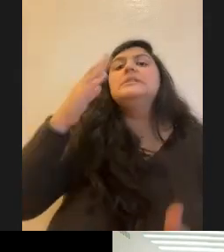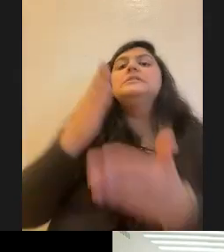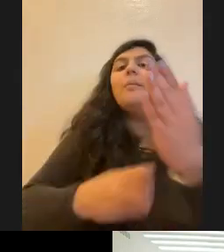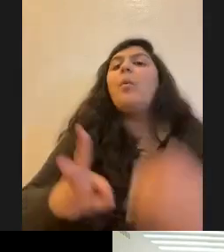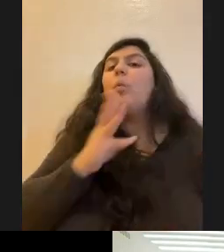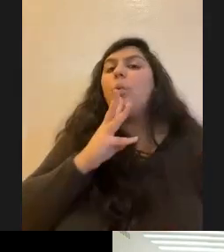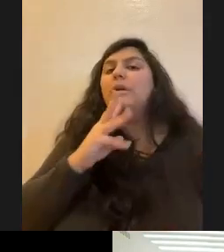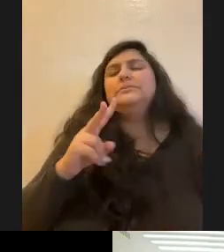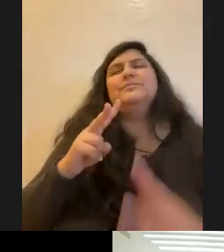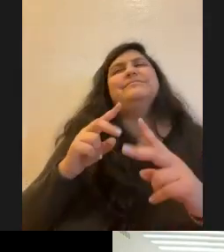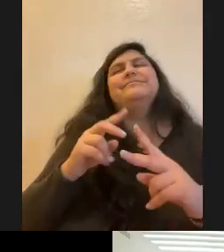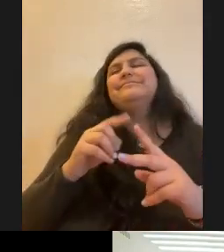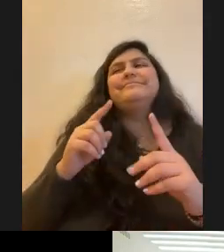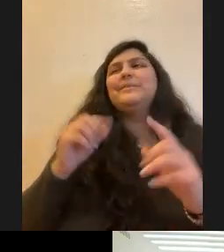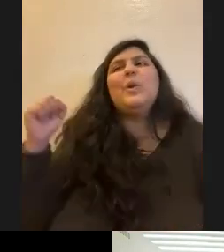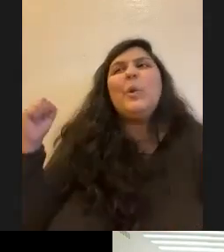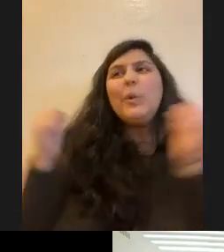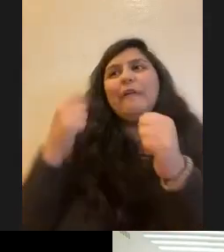too cold for them,